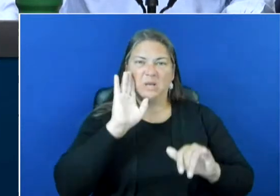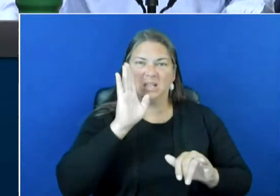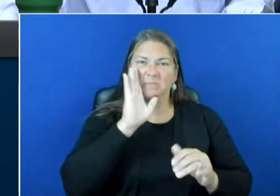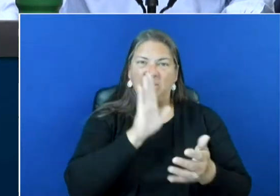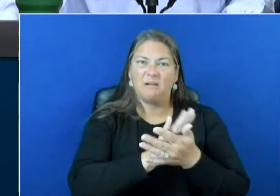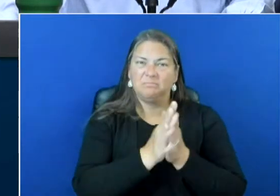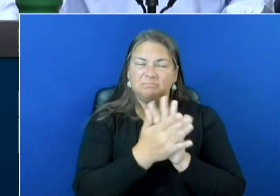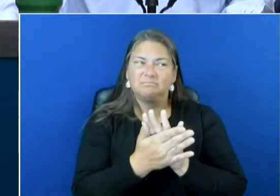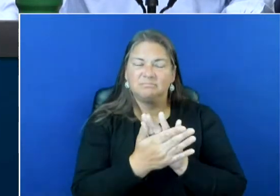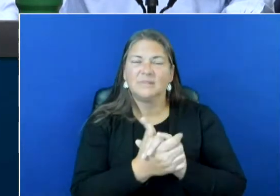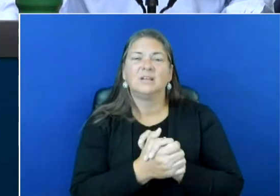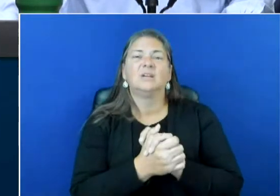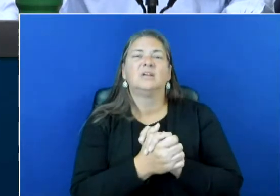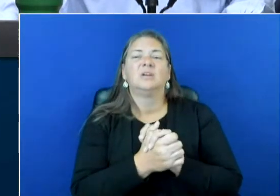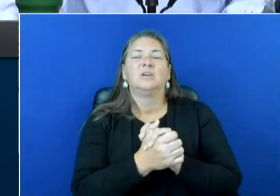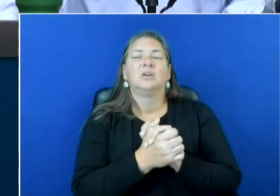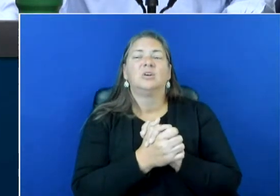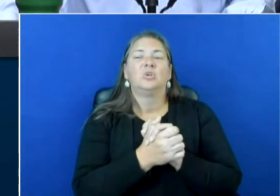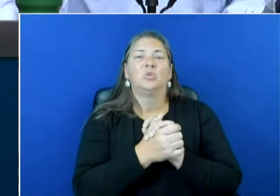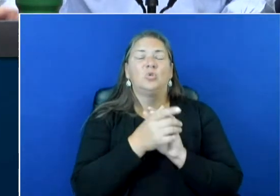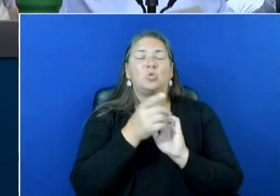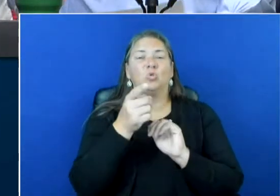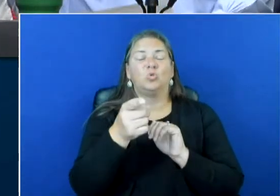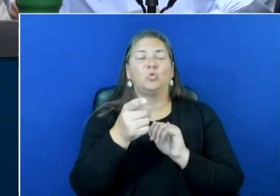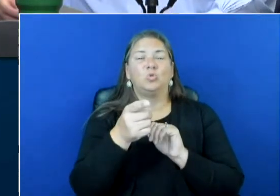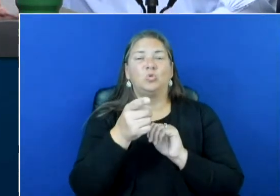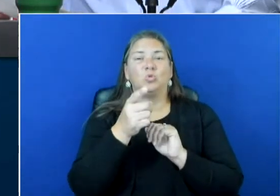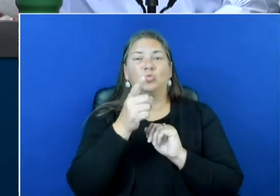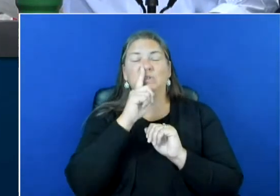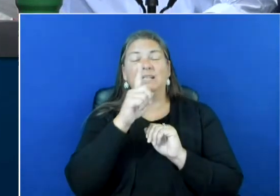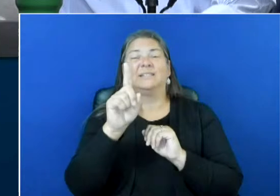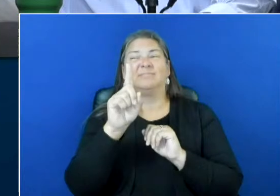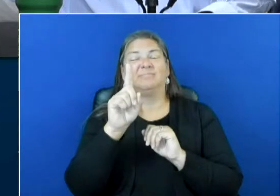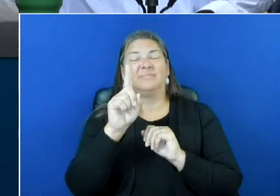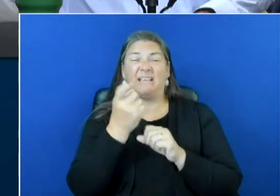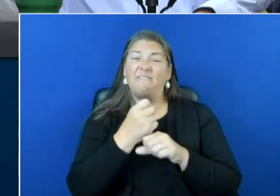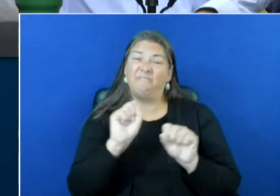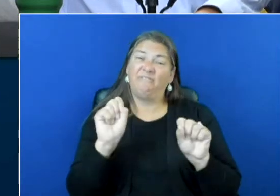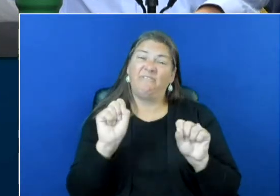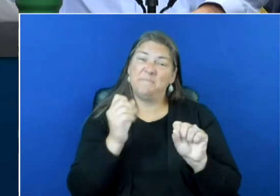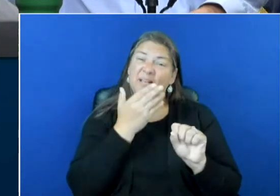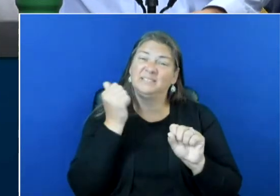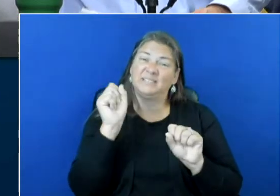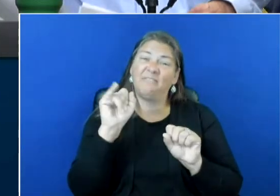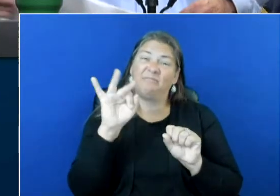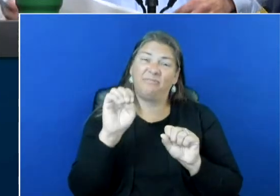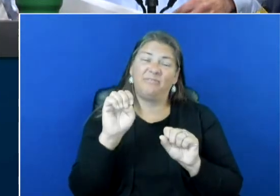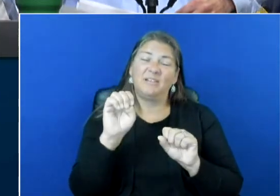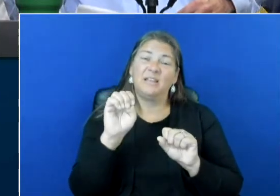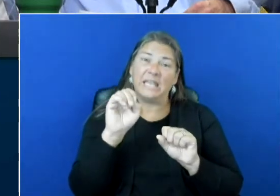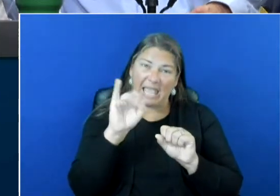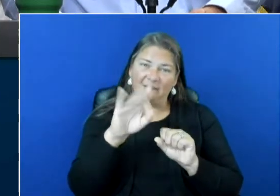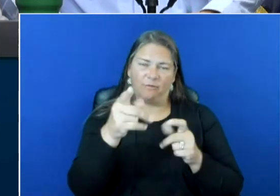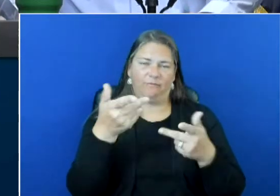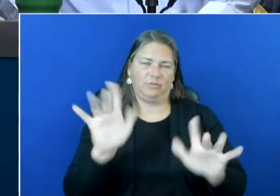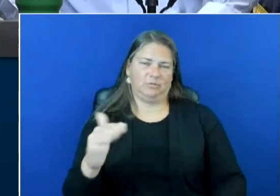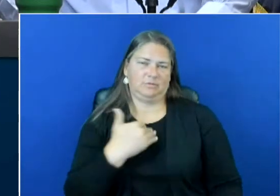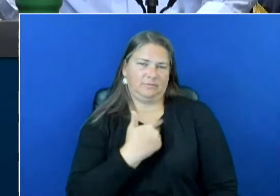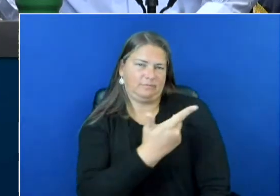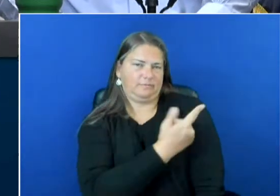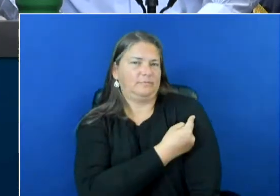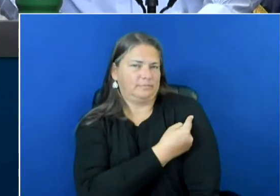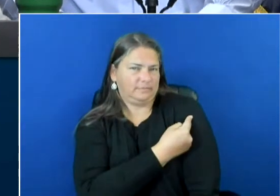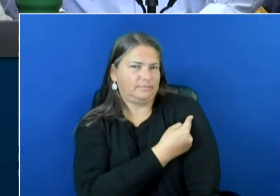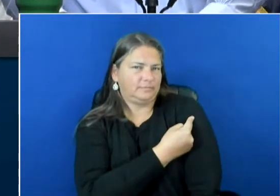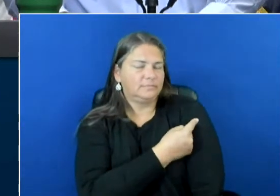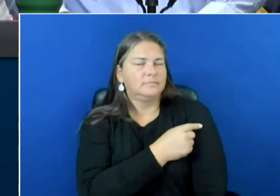so safe comparatively if you get this vaccine. Let's also look at the rate of